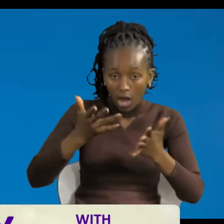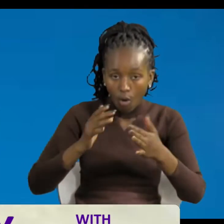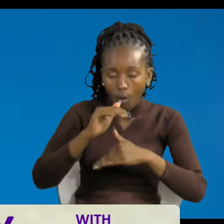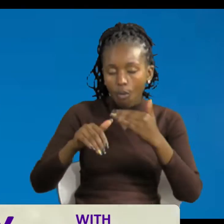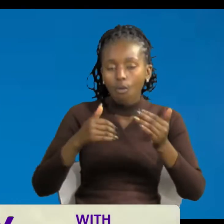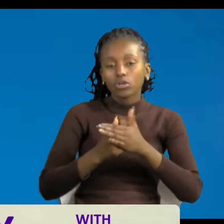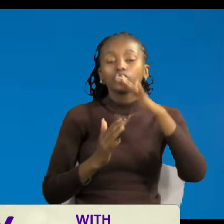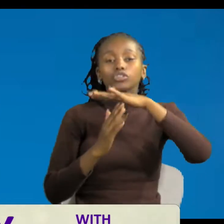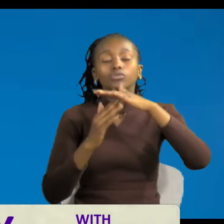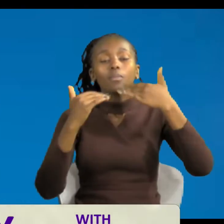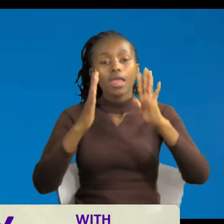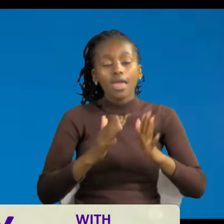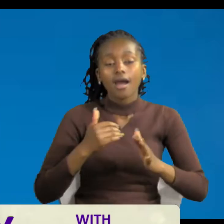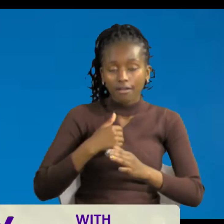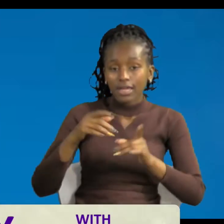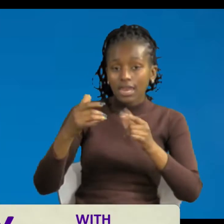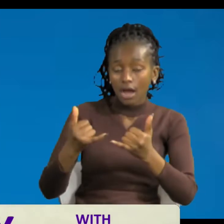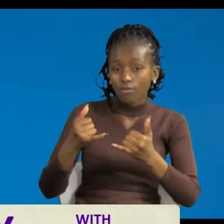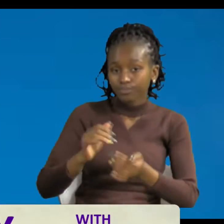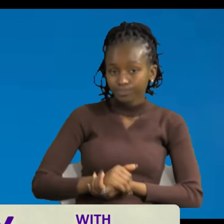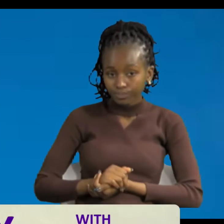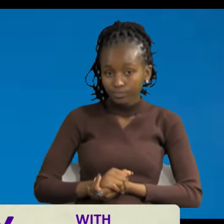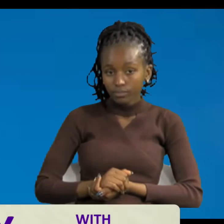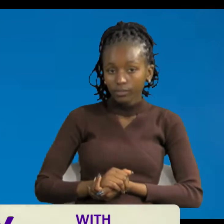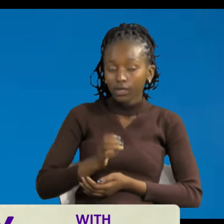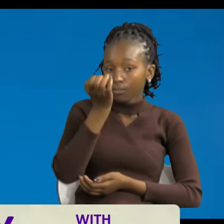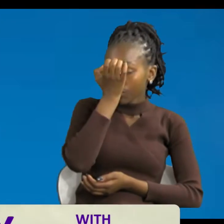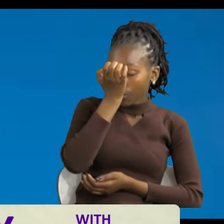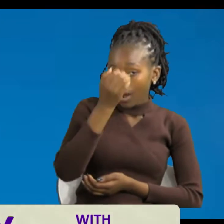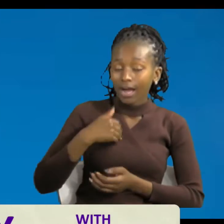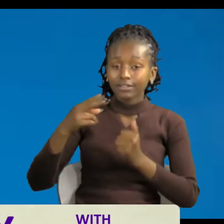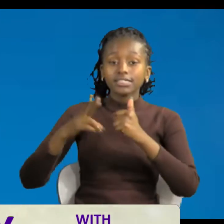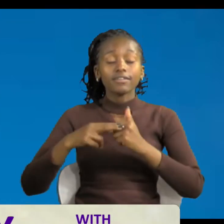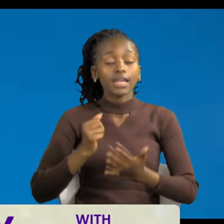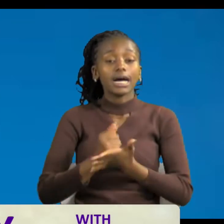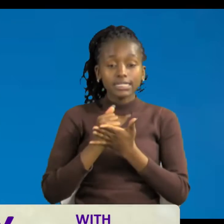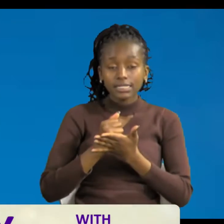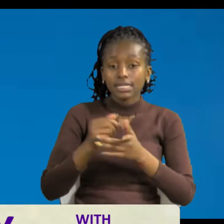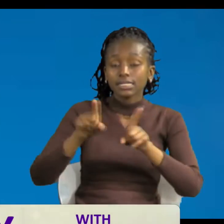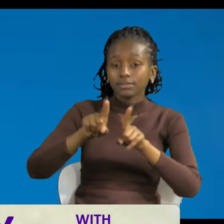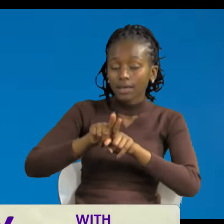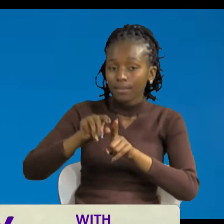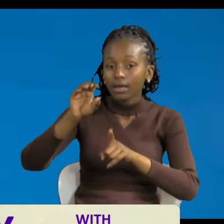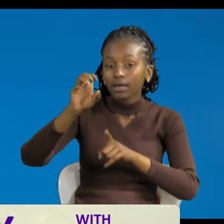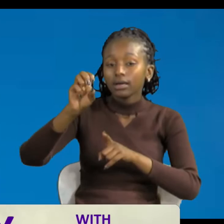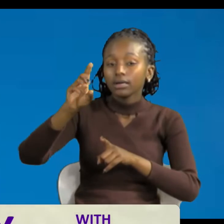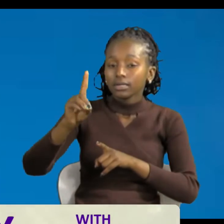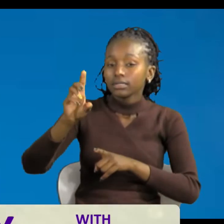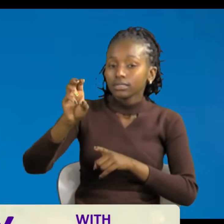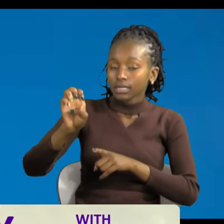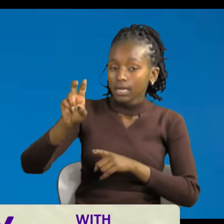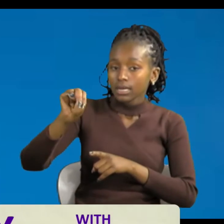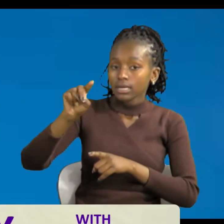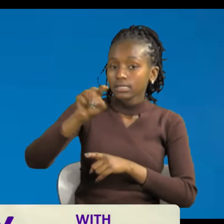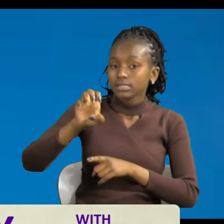on the other hand, is dominating in the assist department with 7 assists so far, with Denzel Dumfries, the